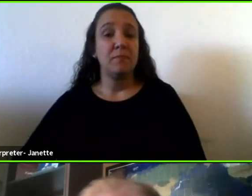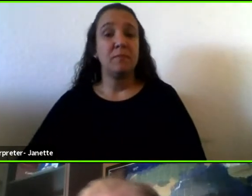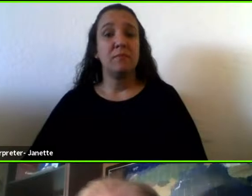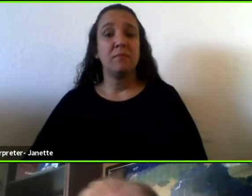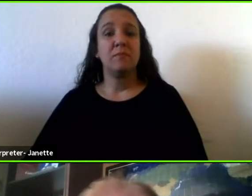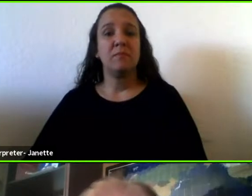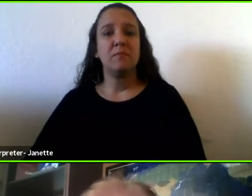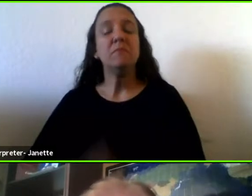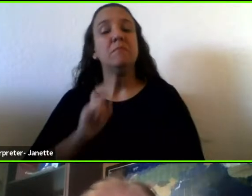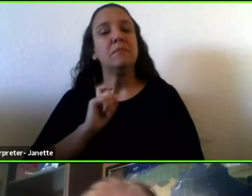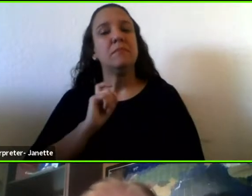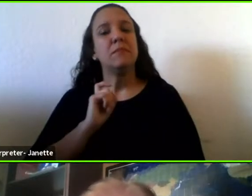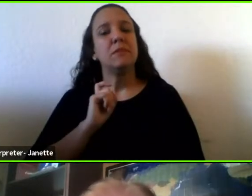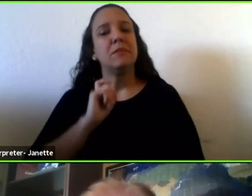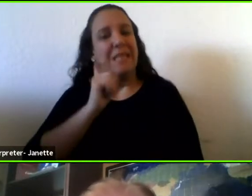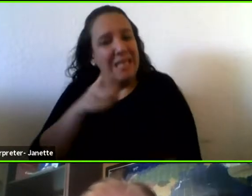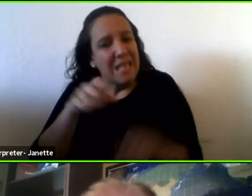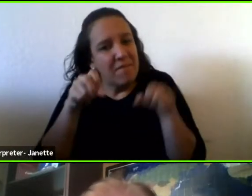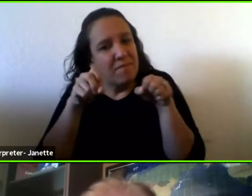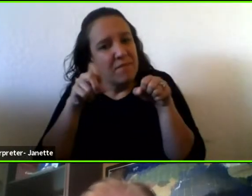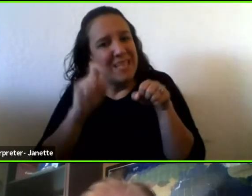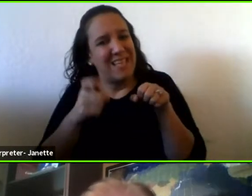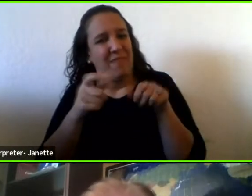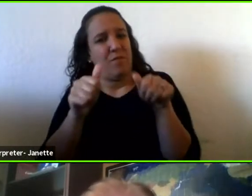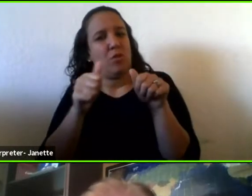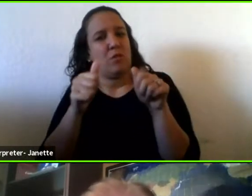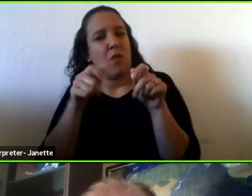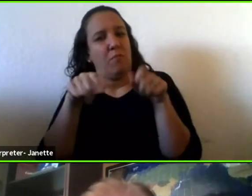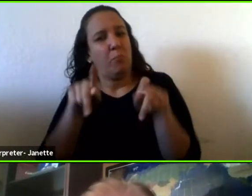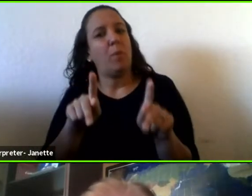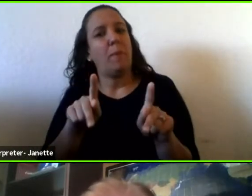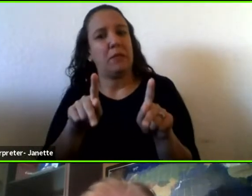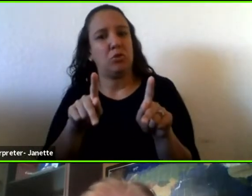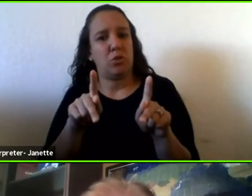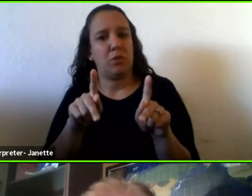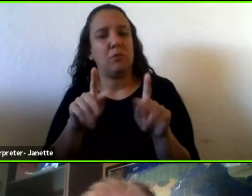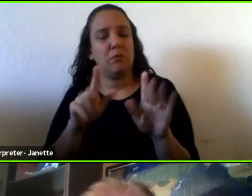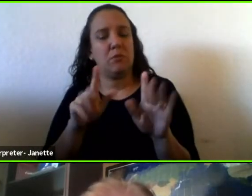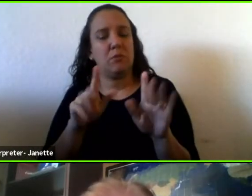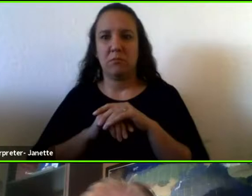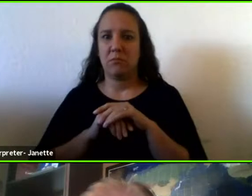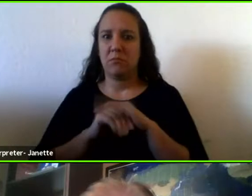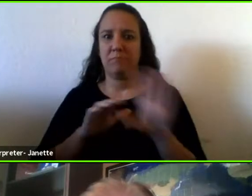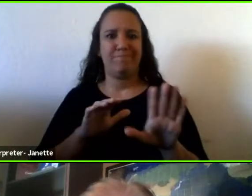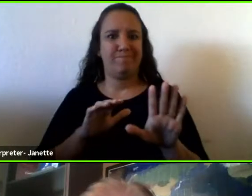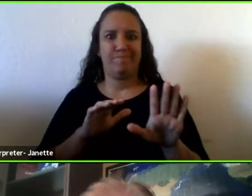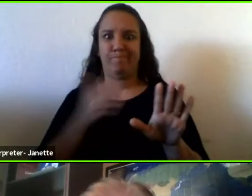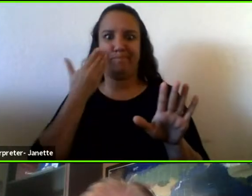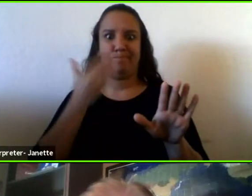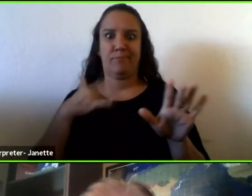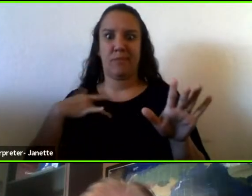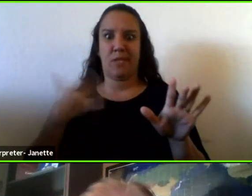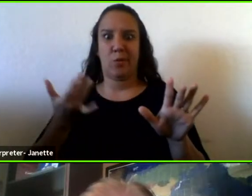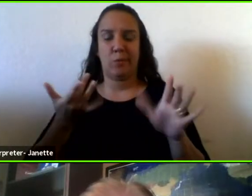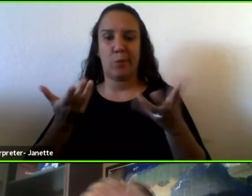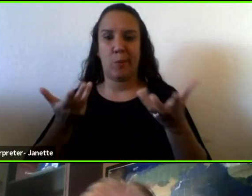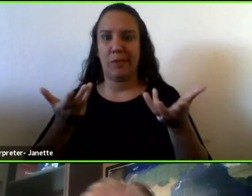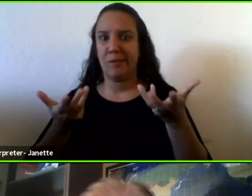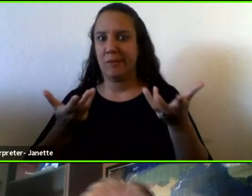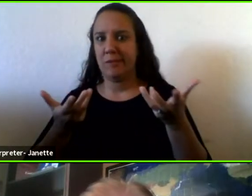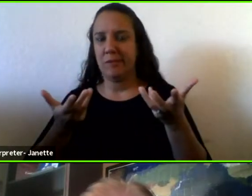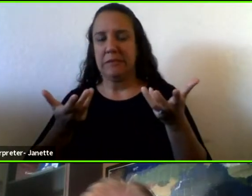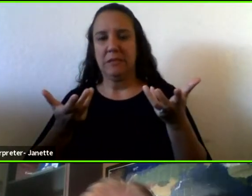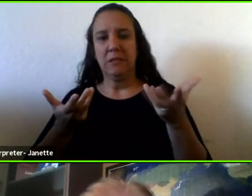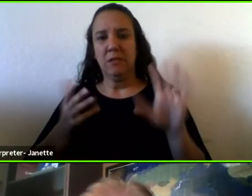give yourself permission. You can give yourself permission to be discouraged, to feel like, you know what, I don't know what's happening, but you need to pick